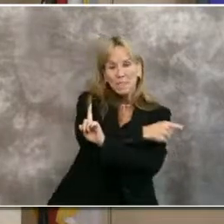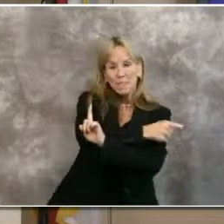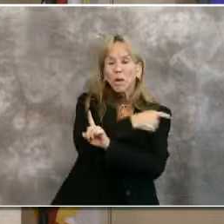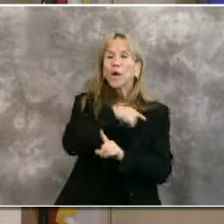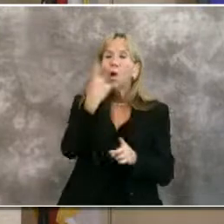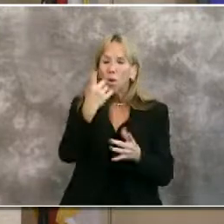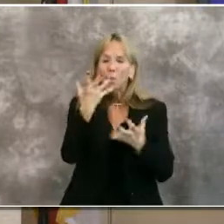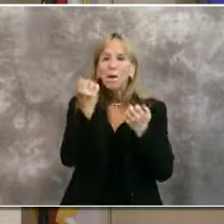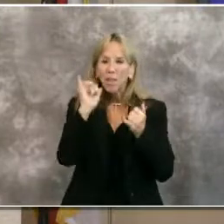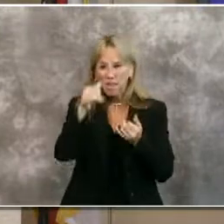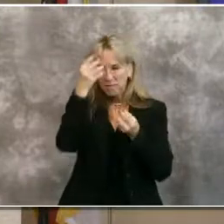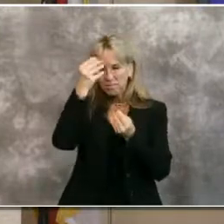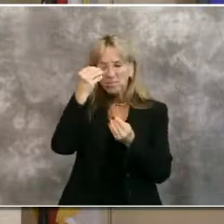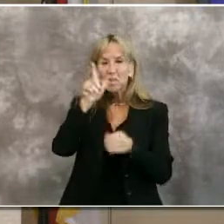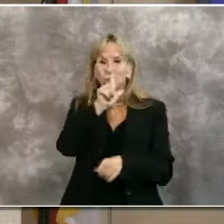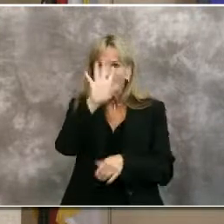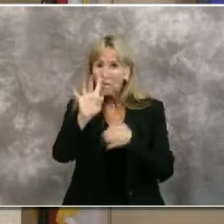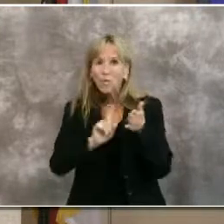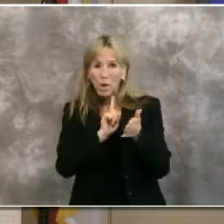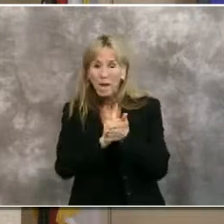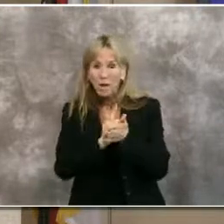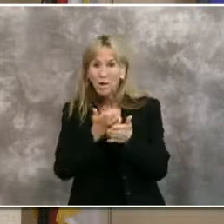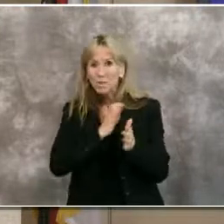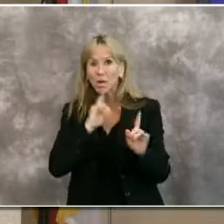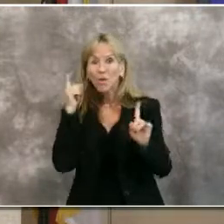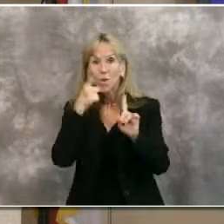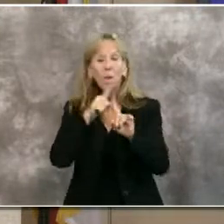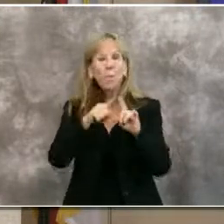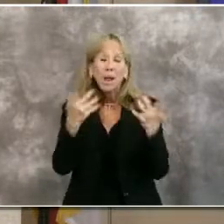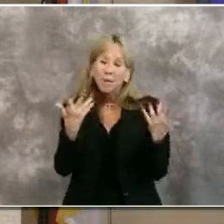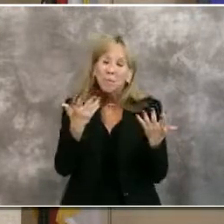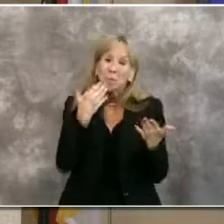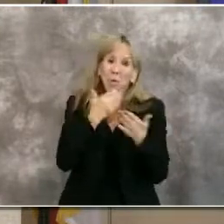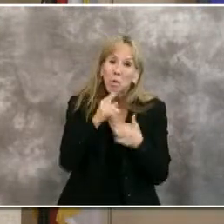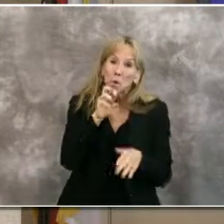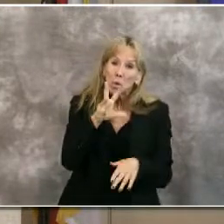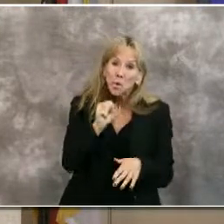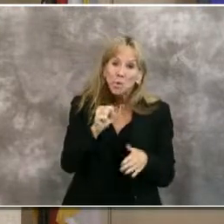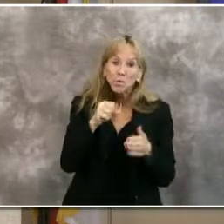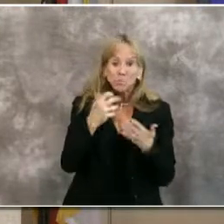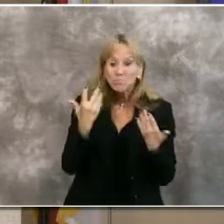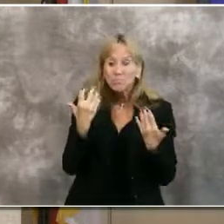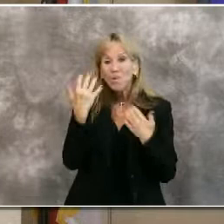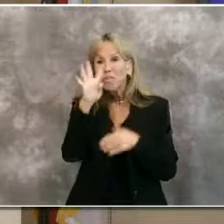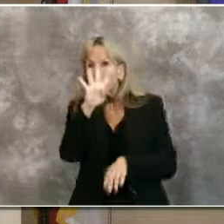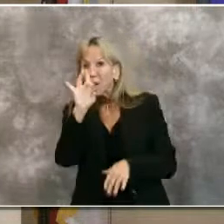within 24 hours, but the good news is that within 48 hours, we're doing much, much better,